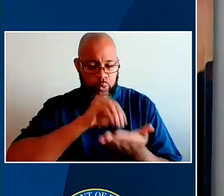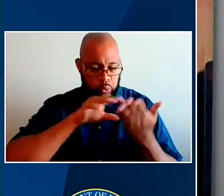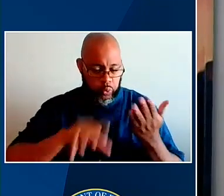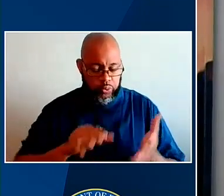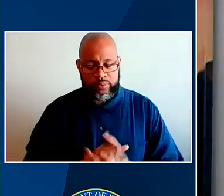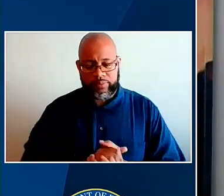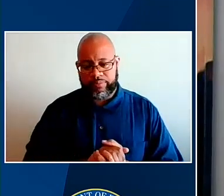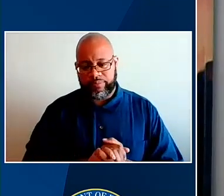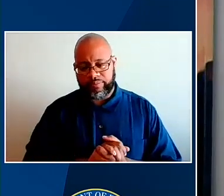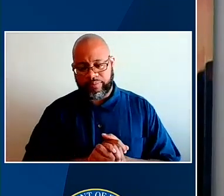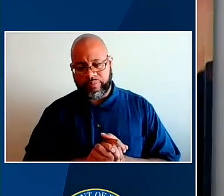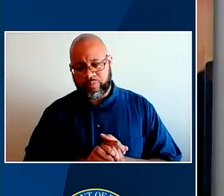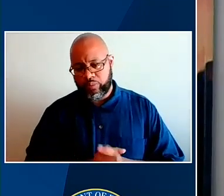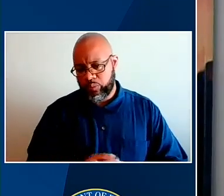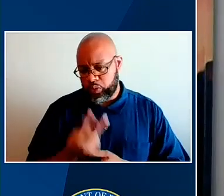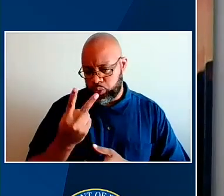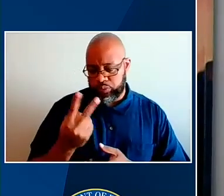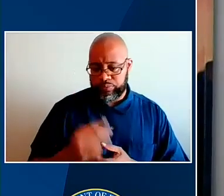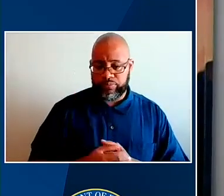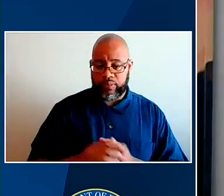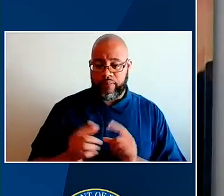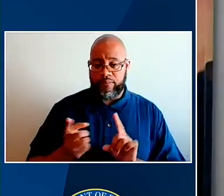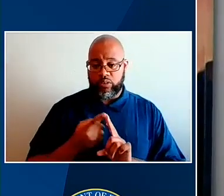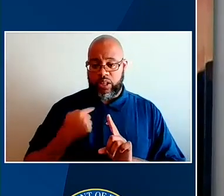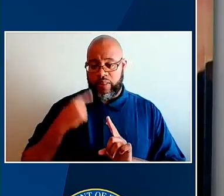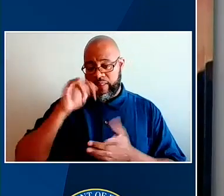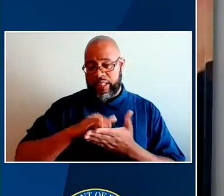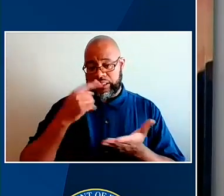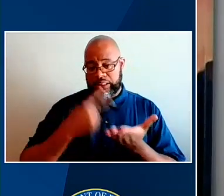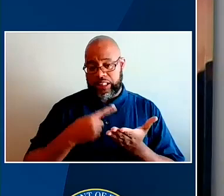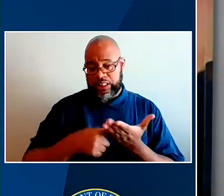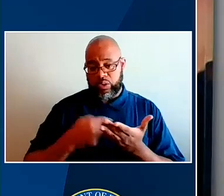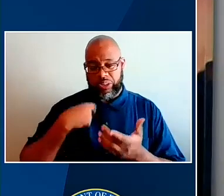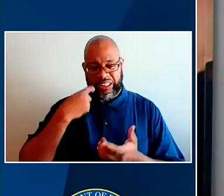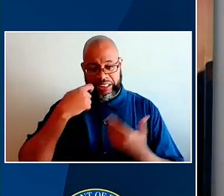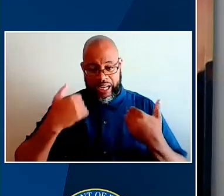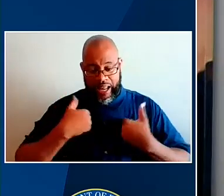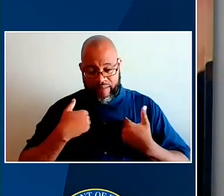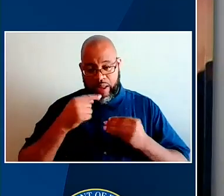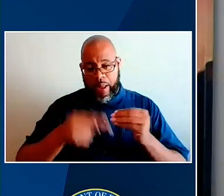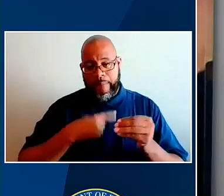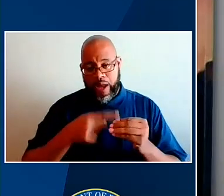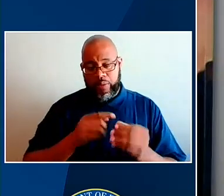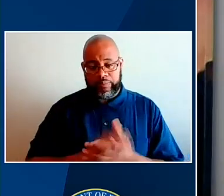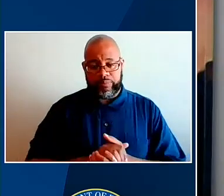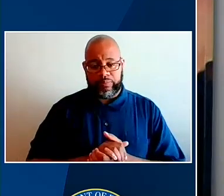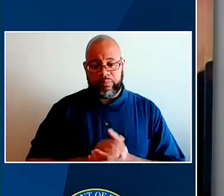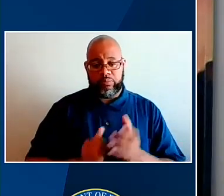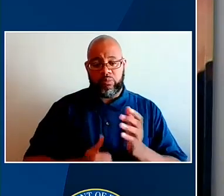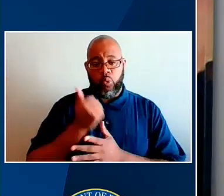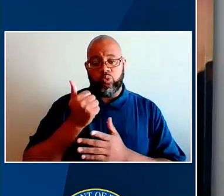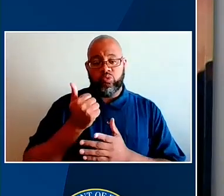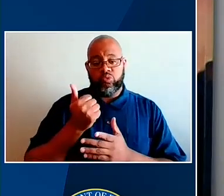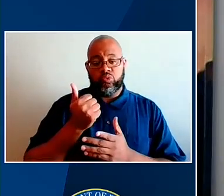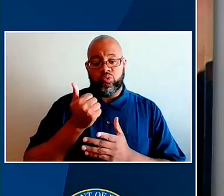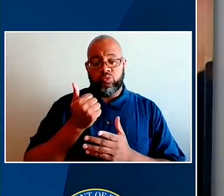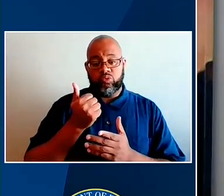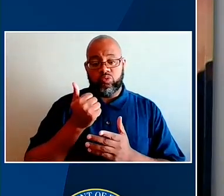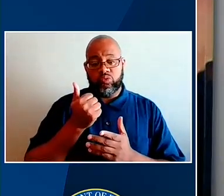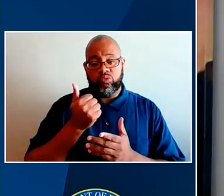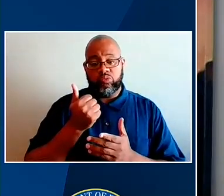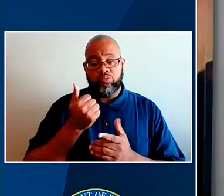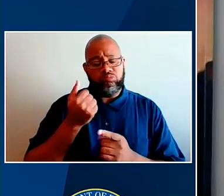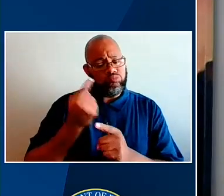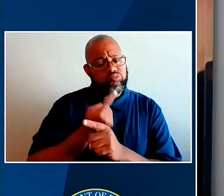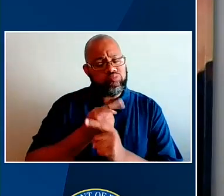two things. One, I think the discussion that we've just been having about the most favorable approach for students